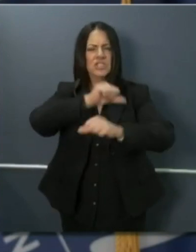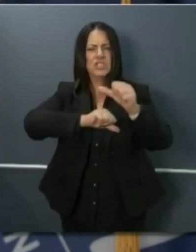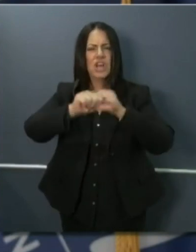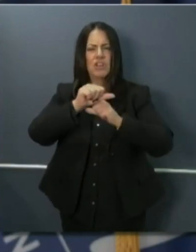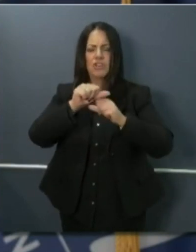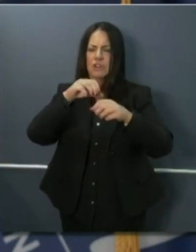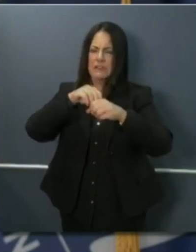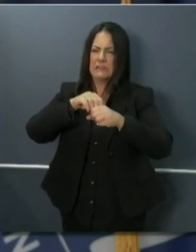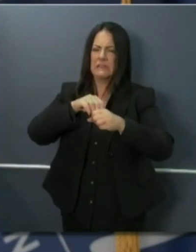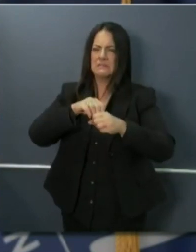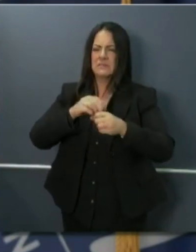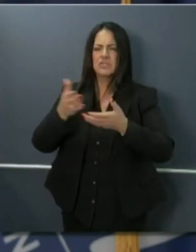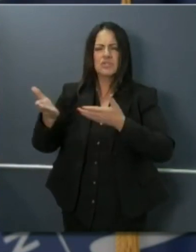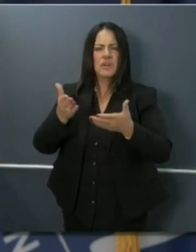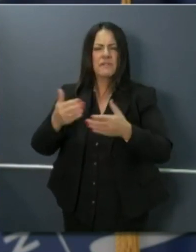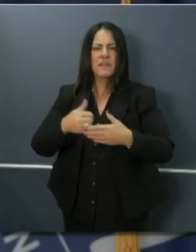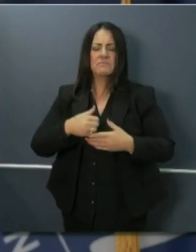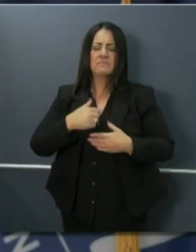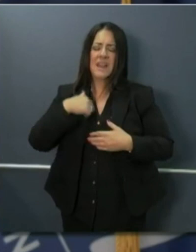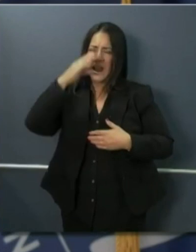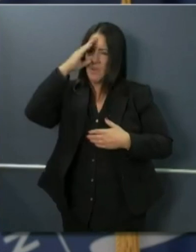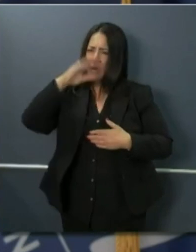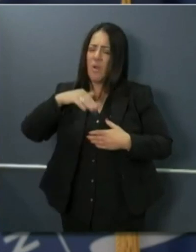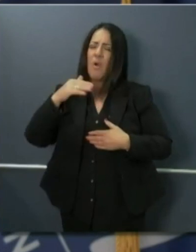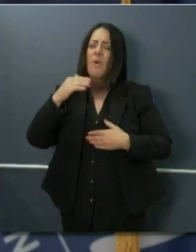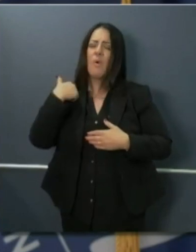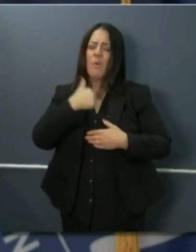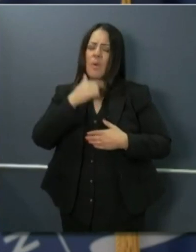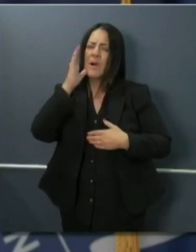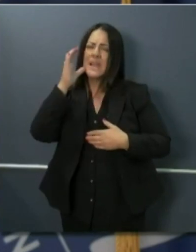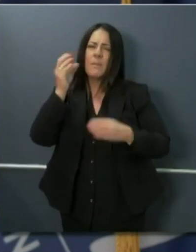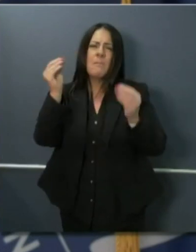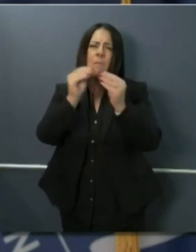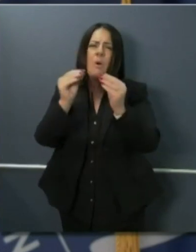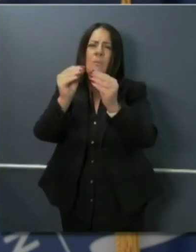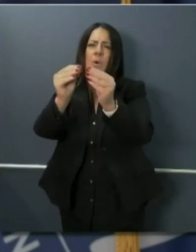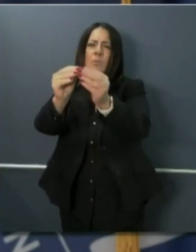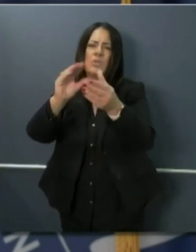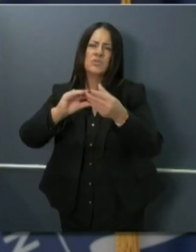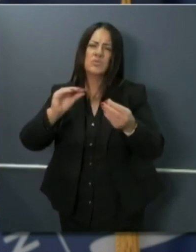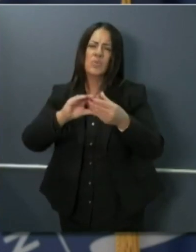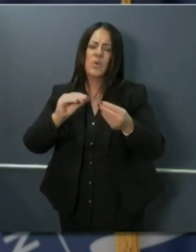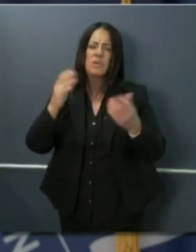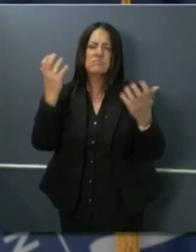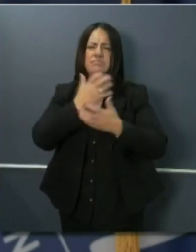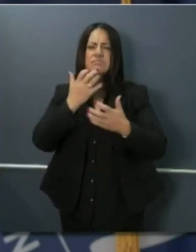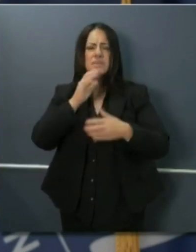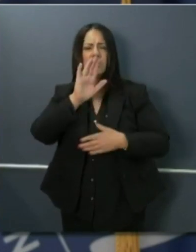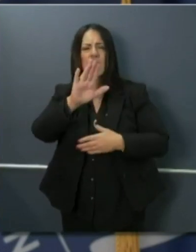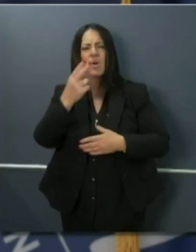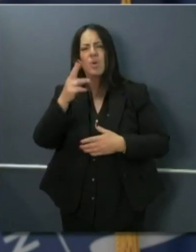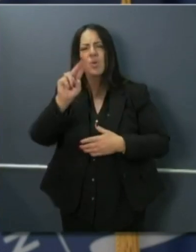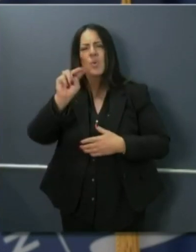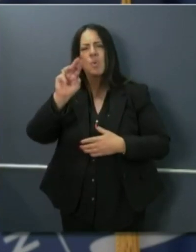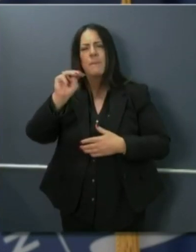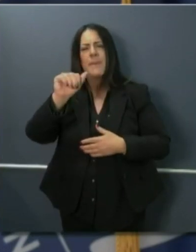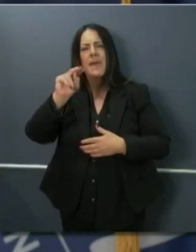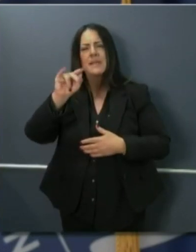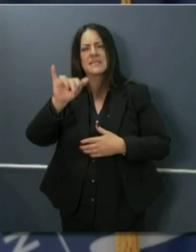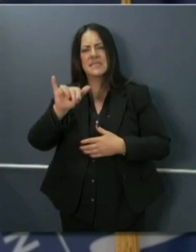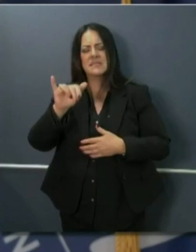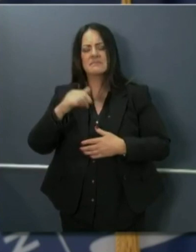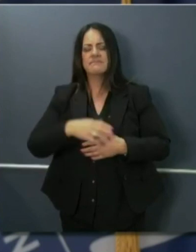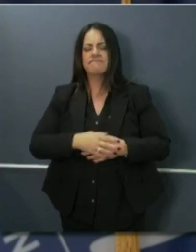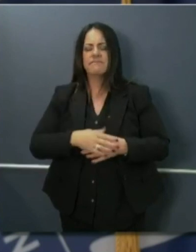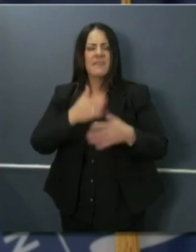more stories of this true humanity in the weeks to come. So thank you to all of you who've already